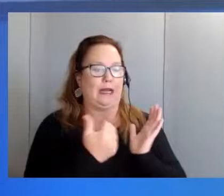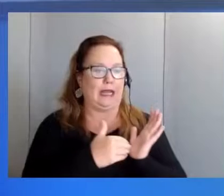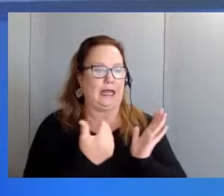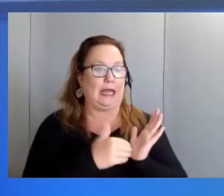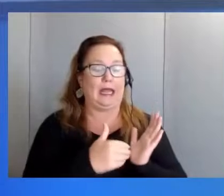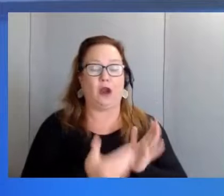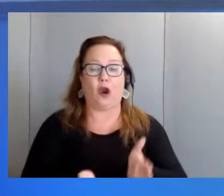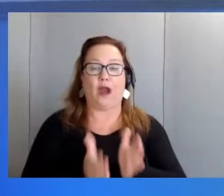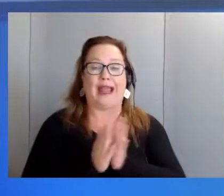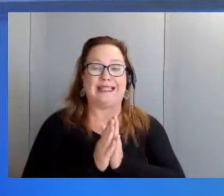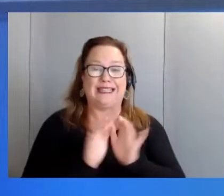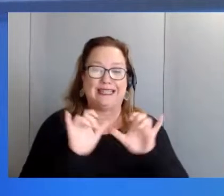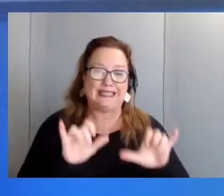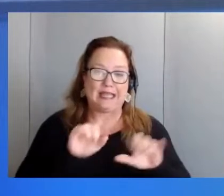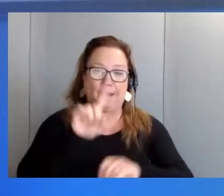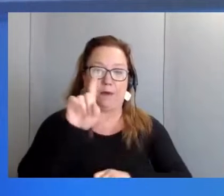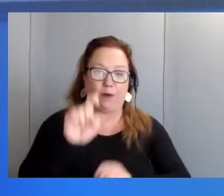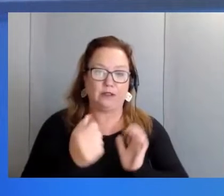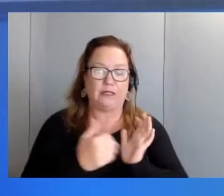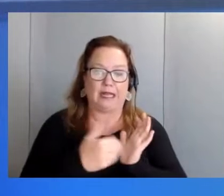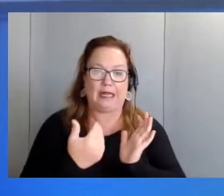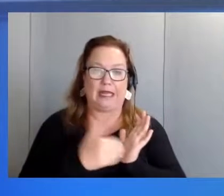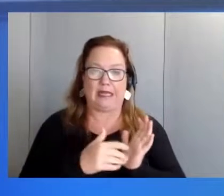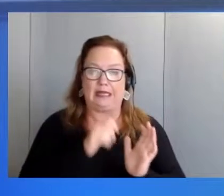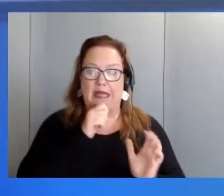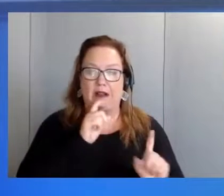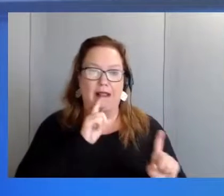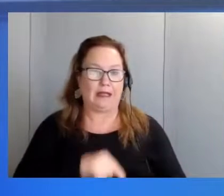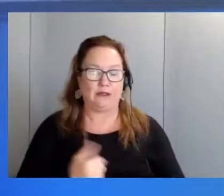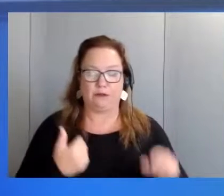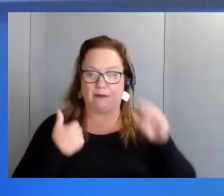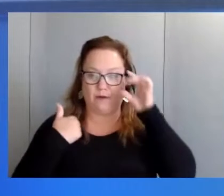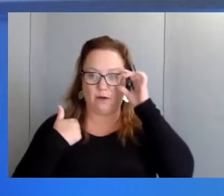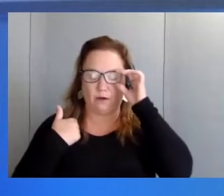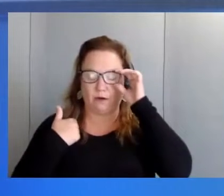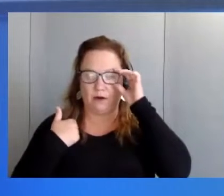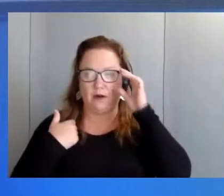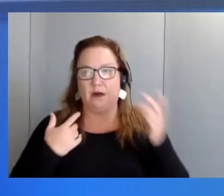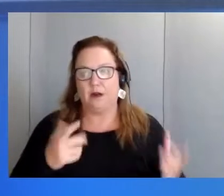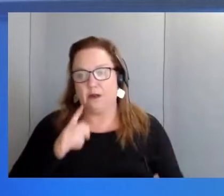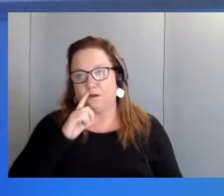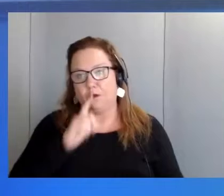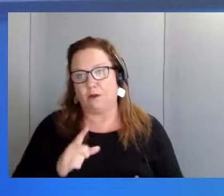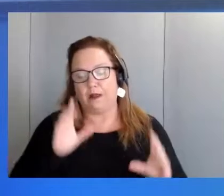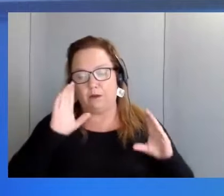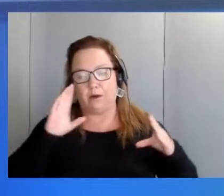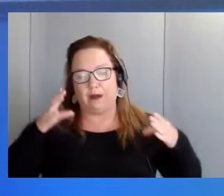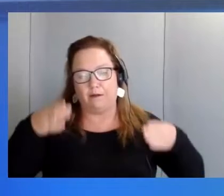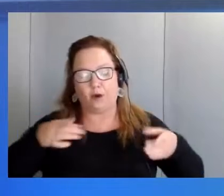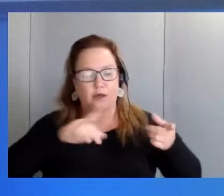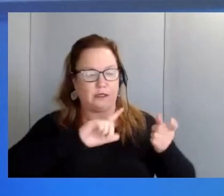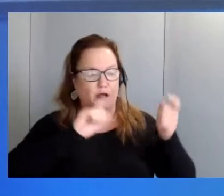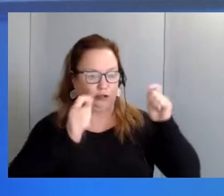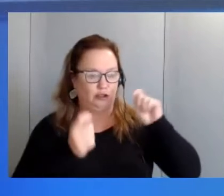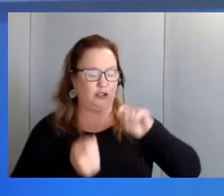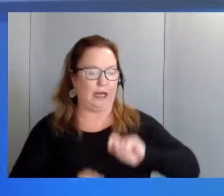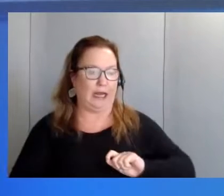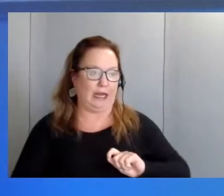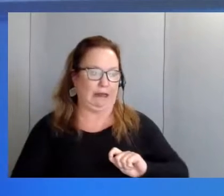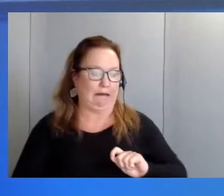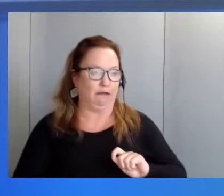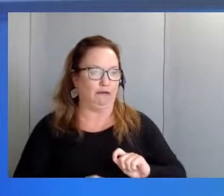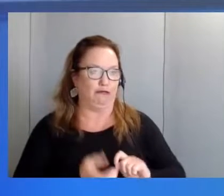questions over and over again as if they hadn't heard the answers. So it's really, we focus a lot on change for an individual. Is it